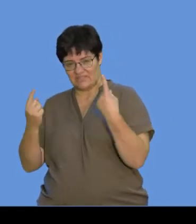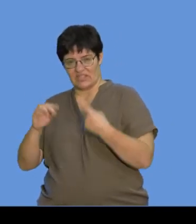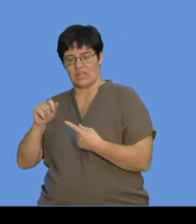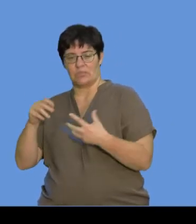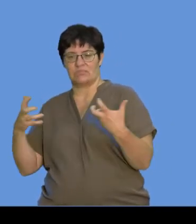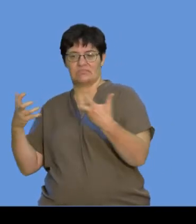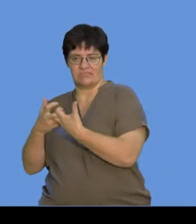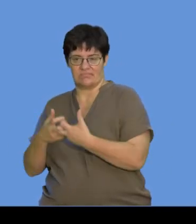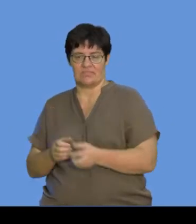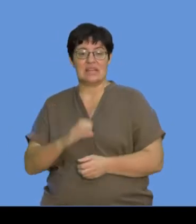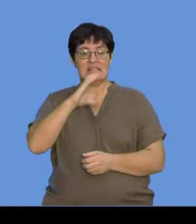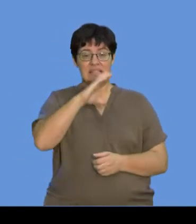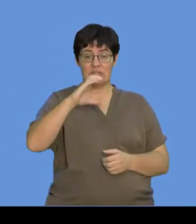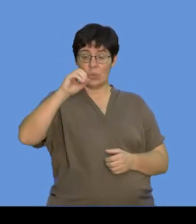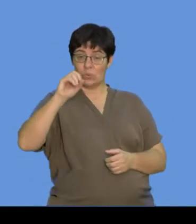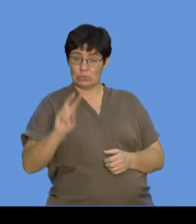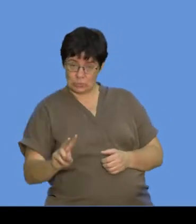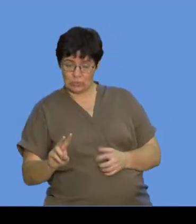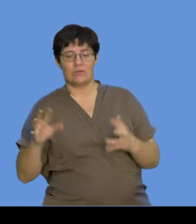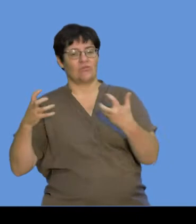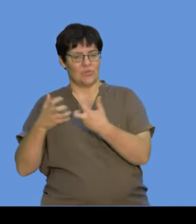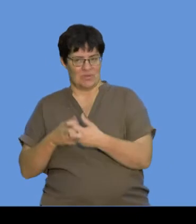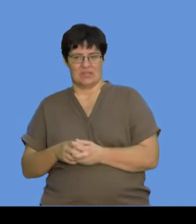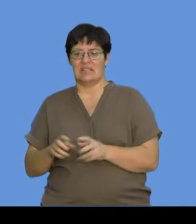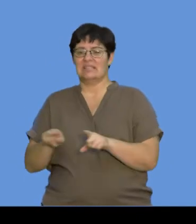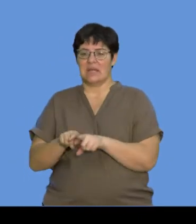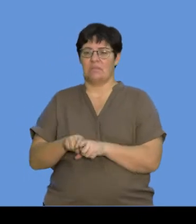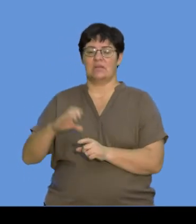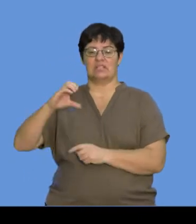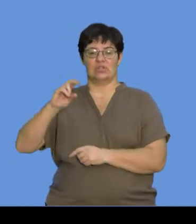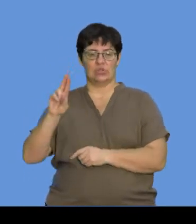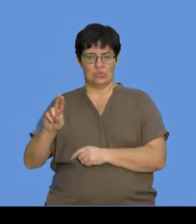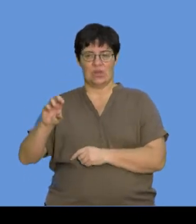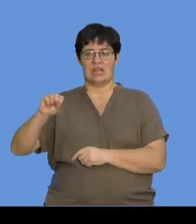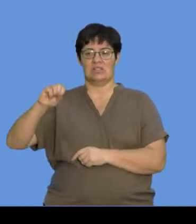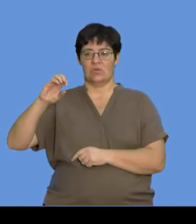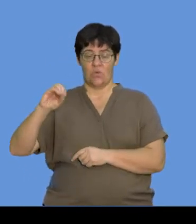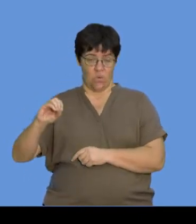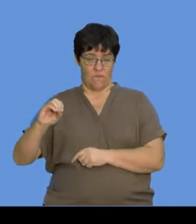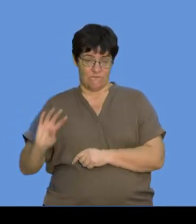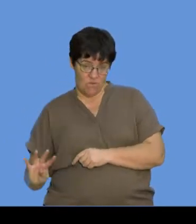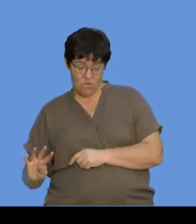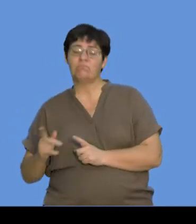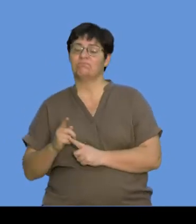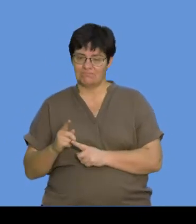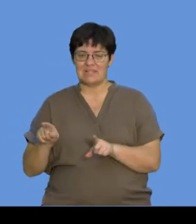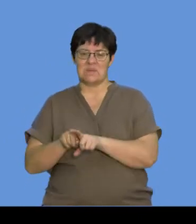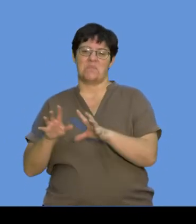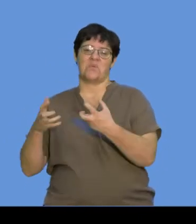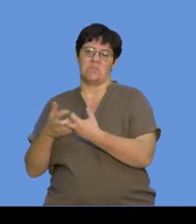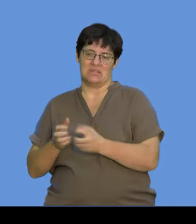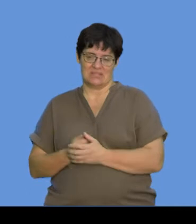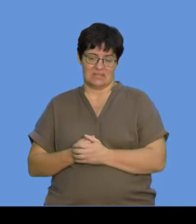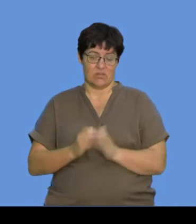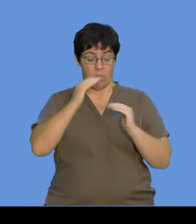say carbon dioxide is a compound, while also copper sulfate is another compound. So those that we've put in